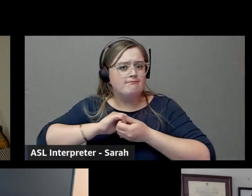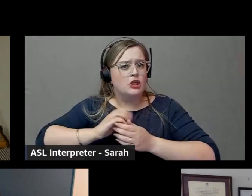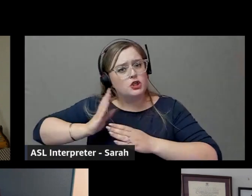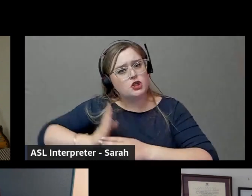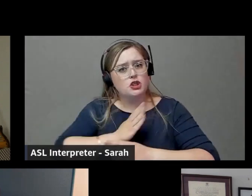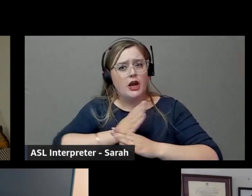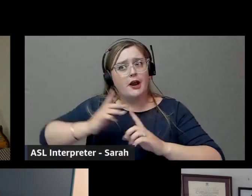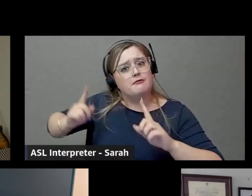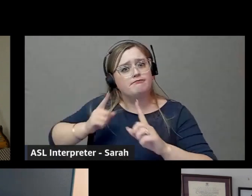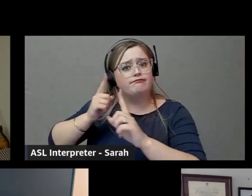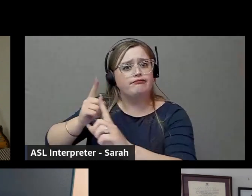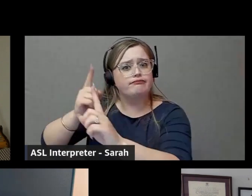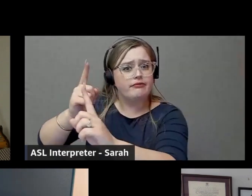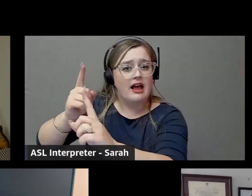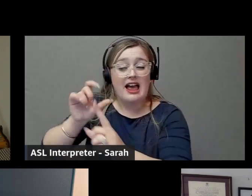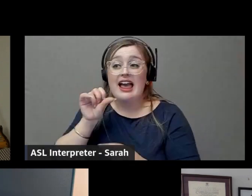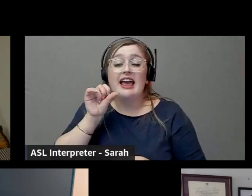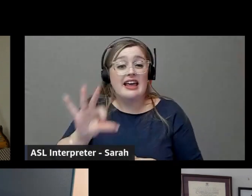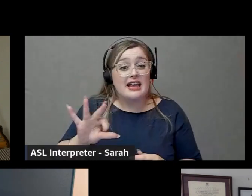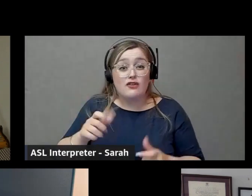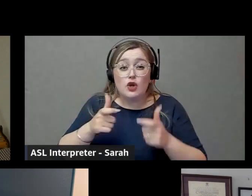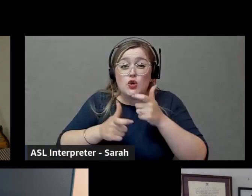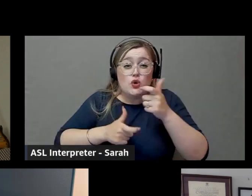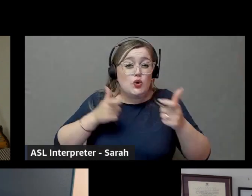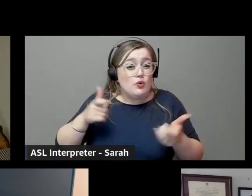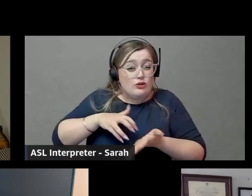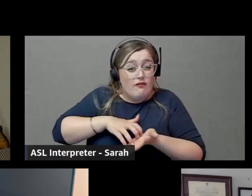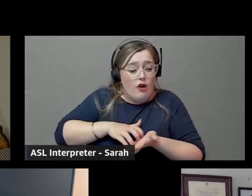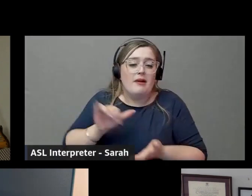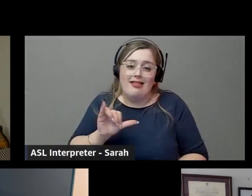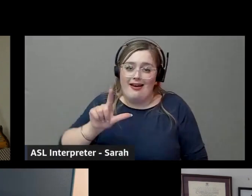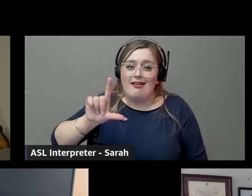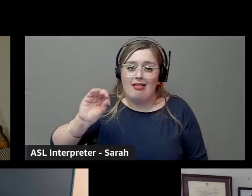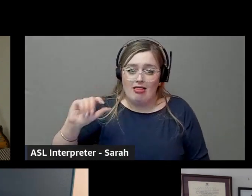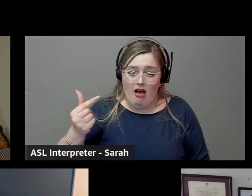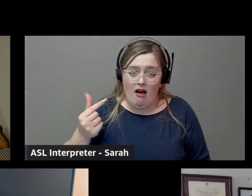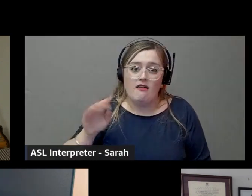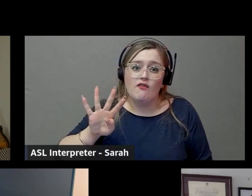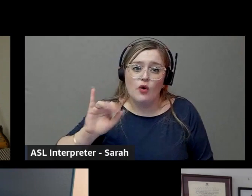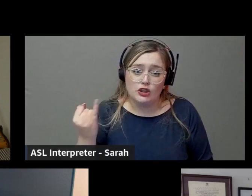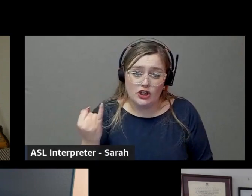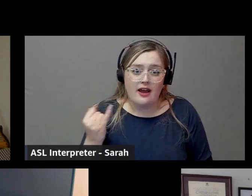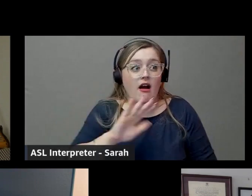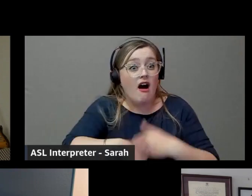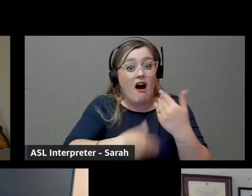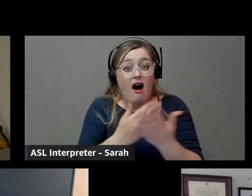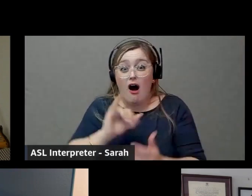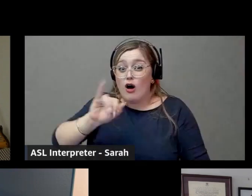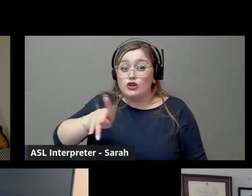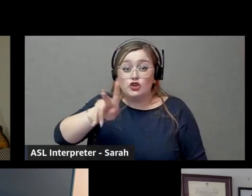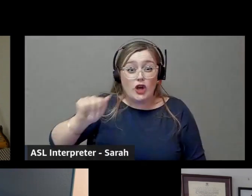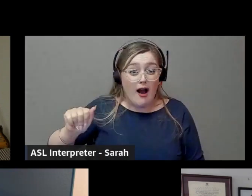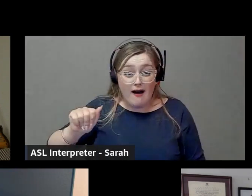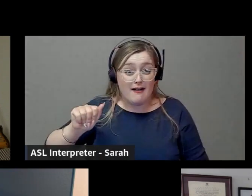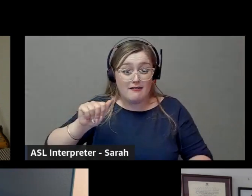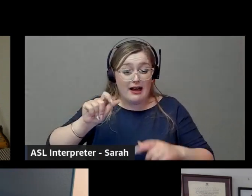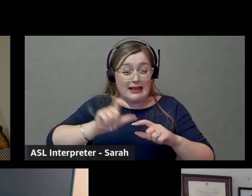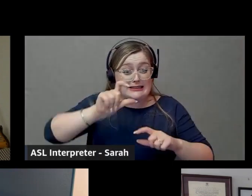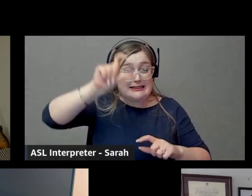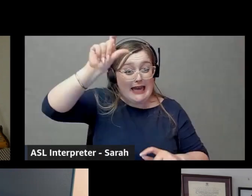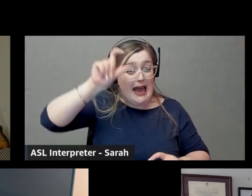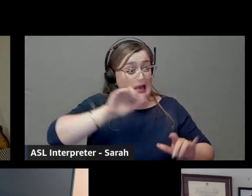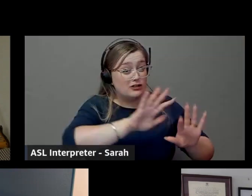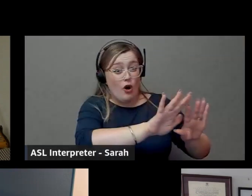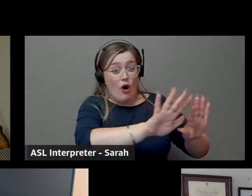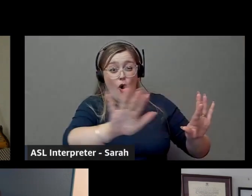huge vulnerability in Log4j, suddenly all of the Java stacks in the world end up potentially